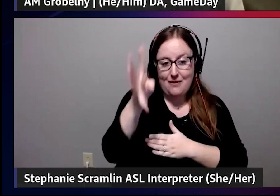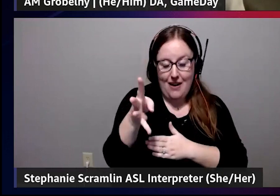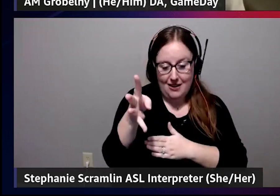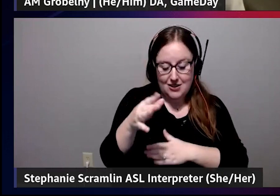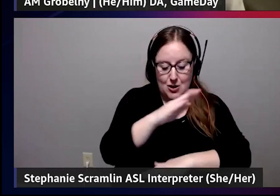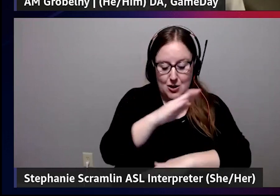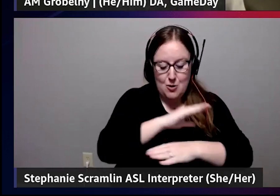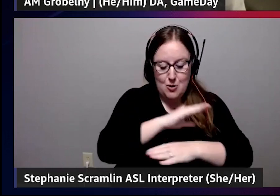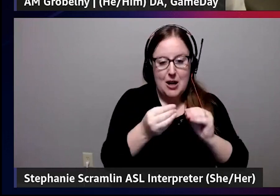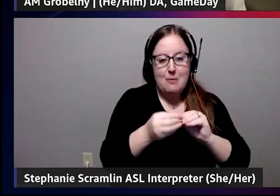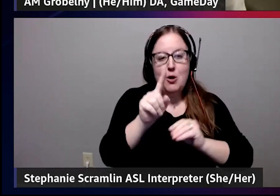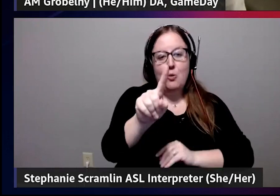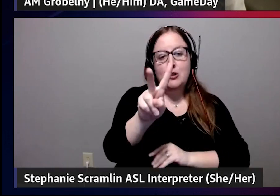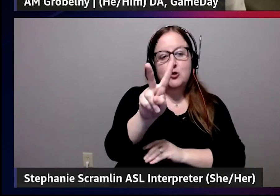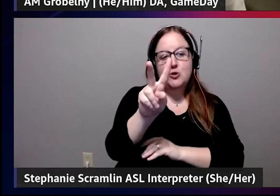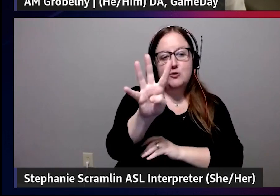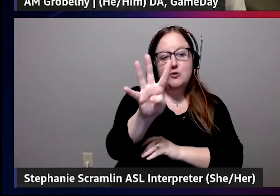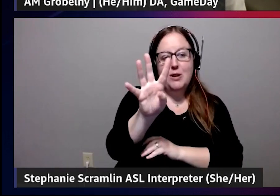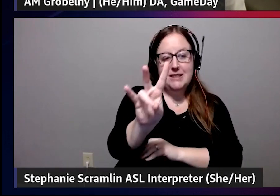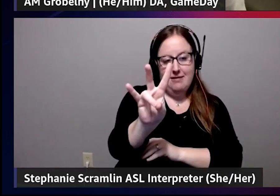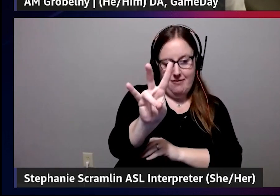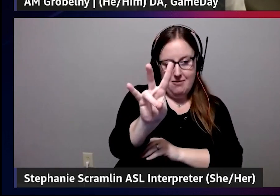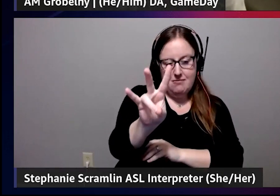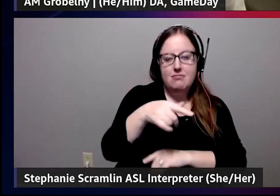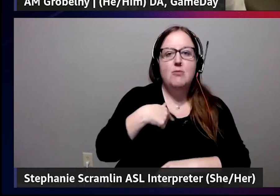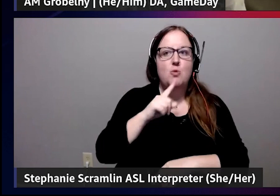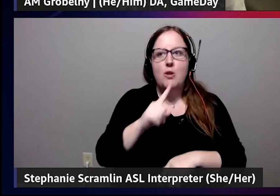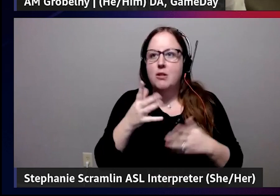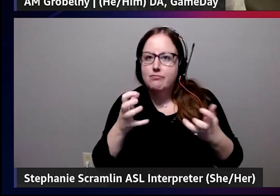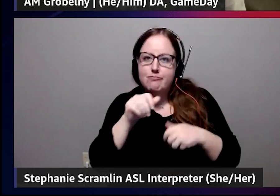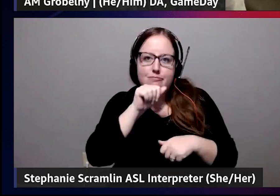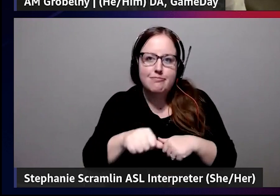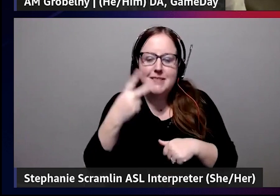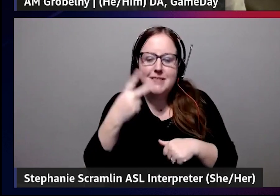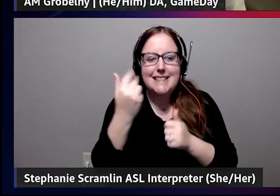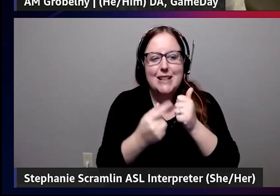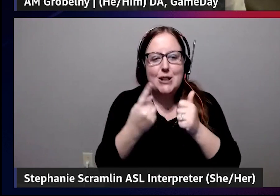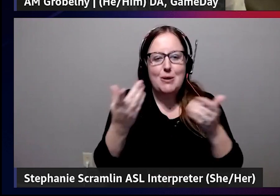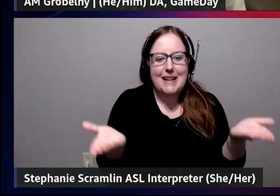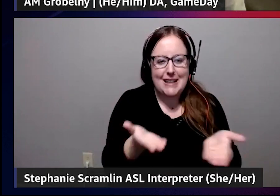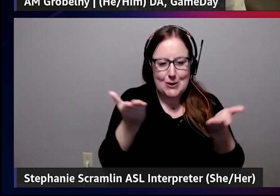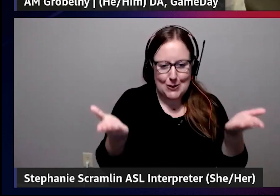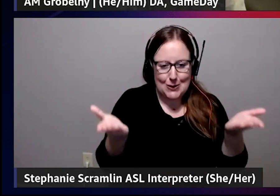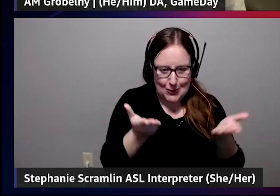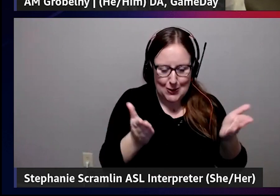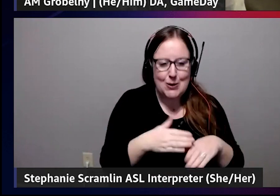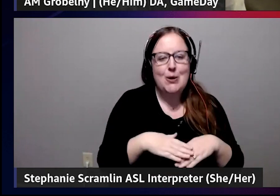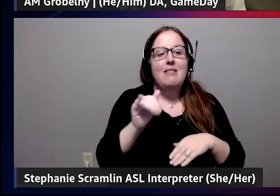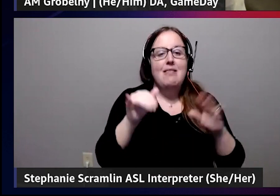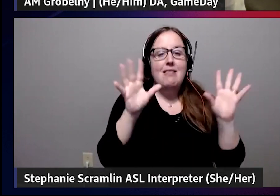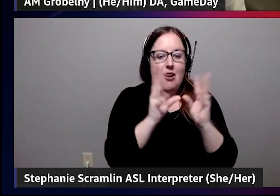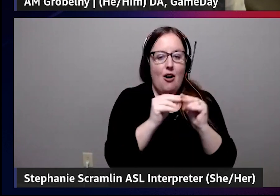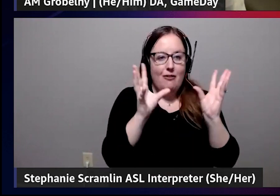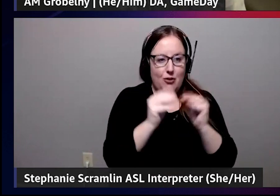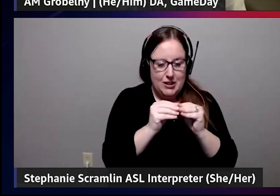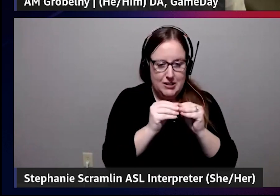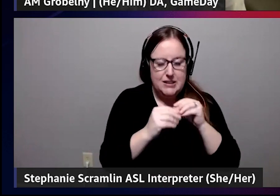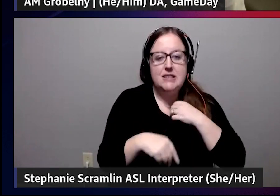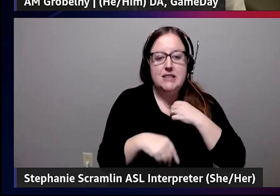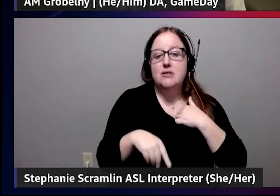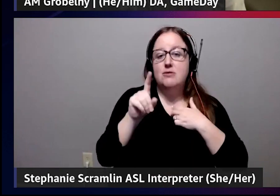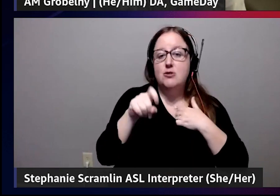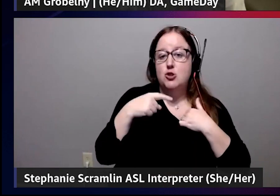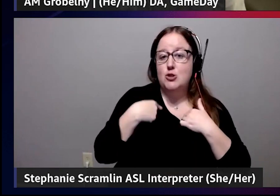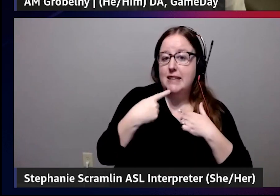number 1247. Would love to see anyone that is actually attending the conference. Should I